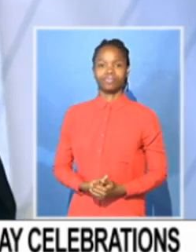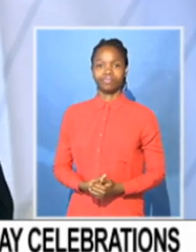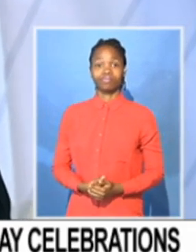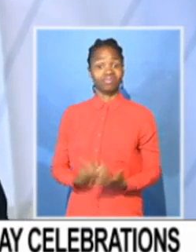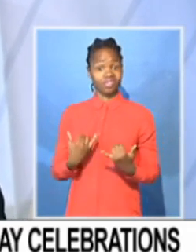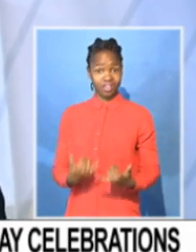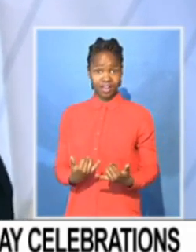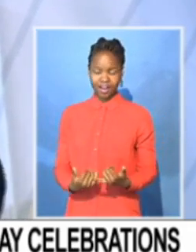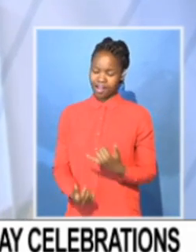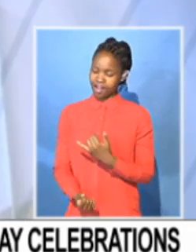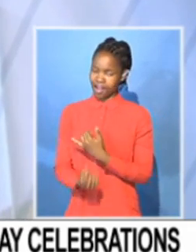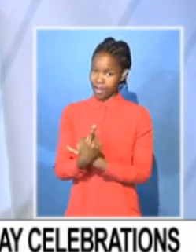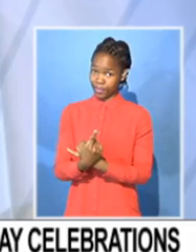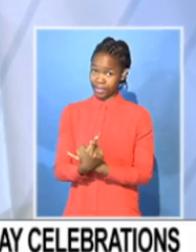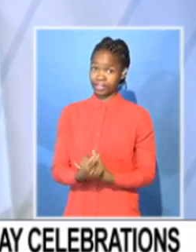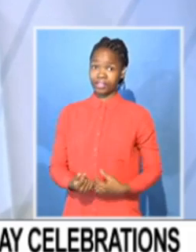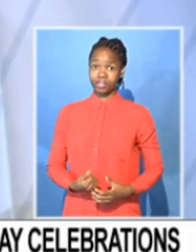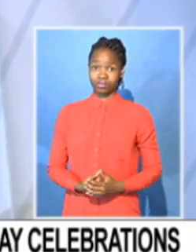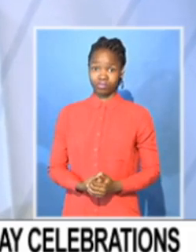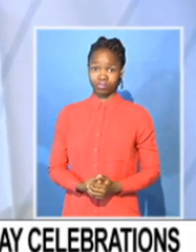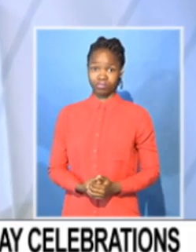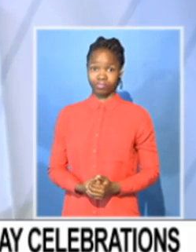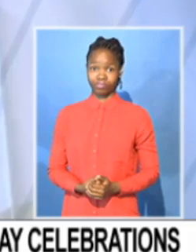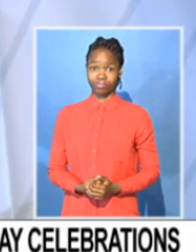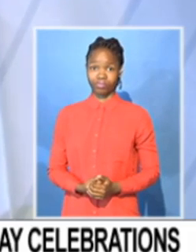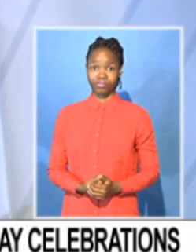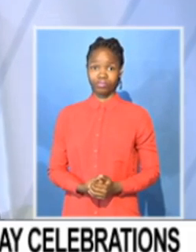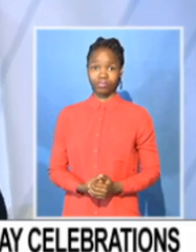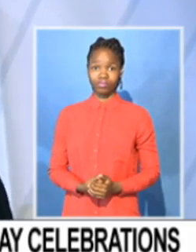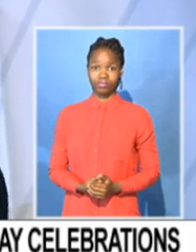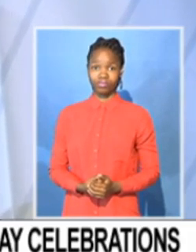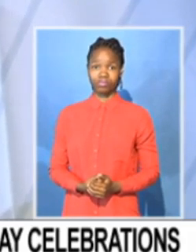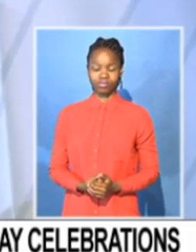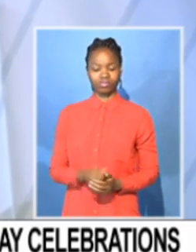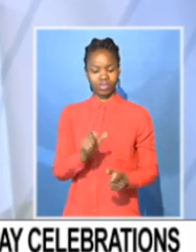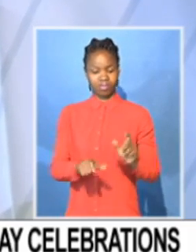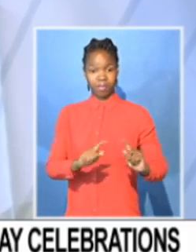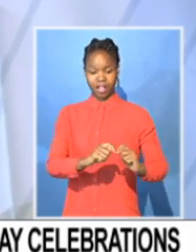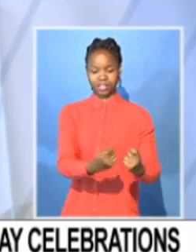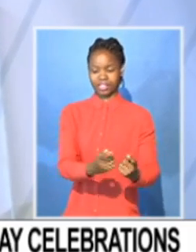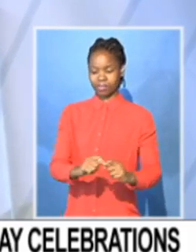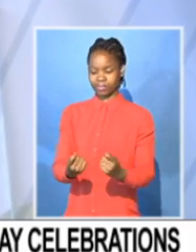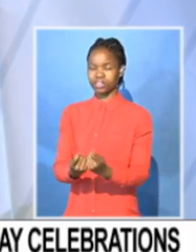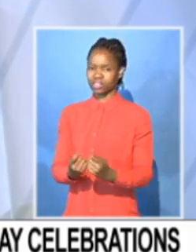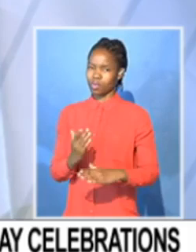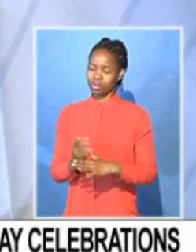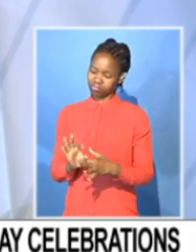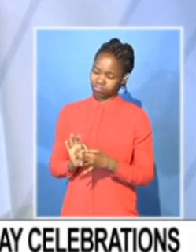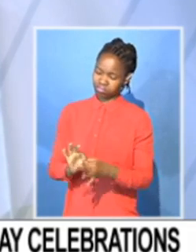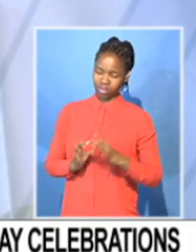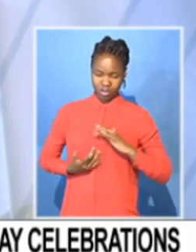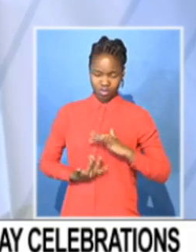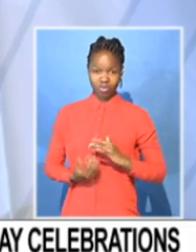As a result of dedicated investigations, a total